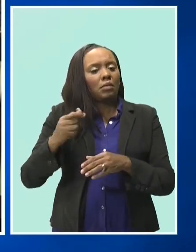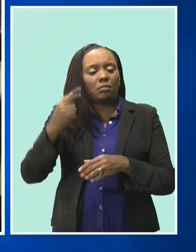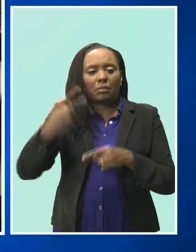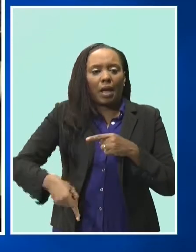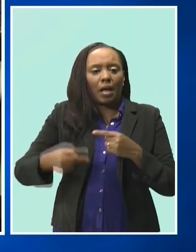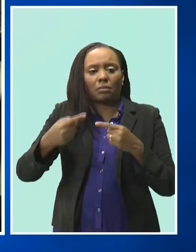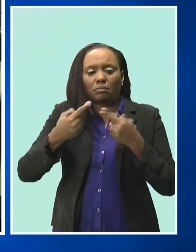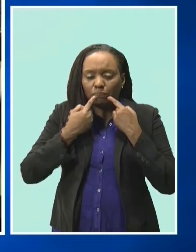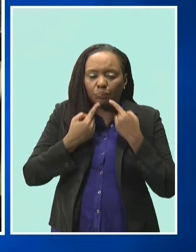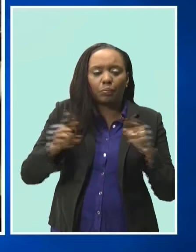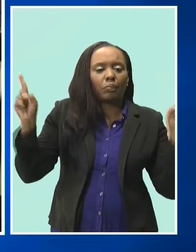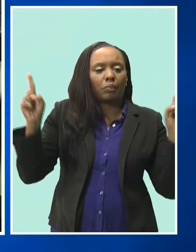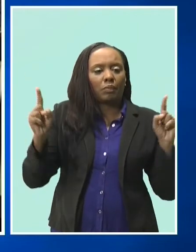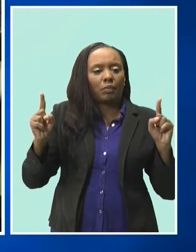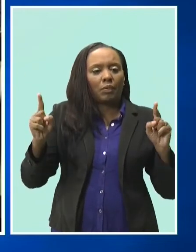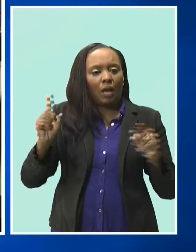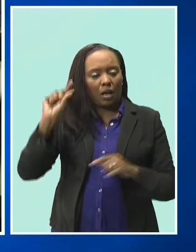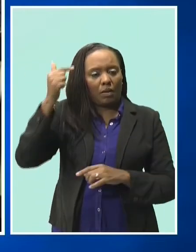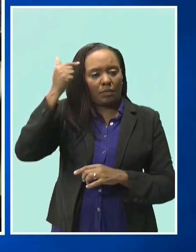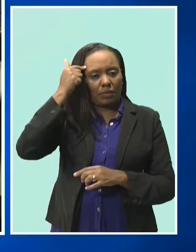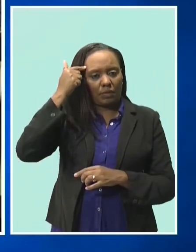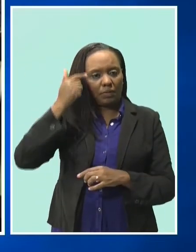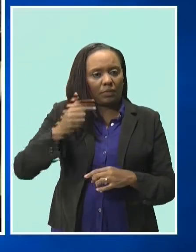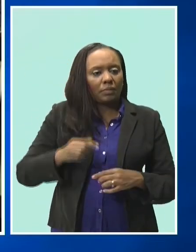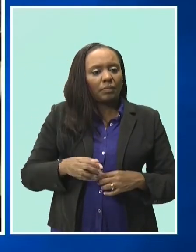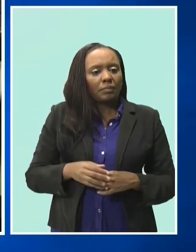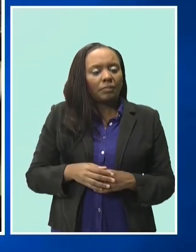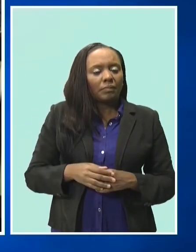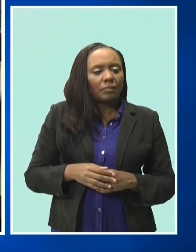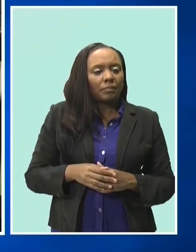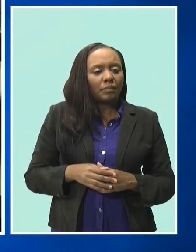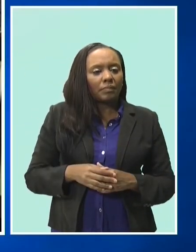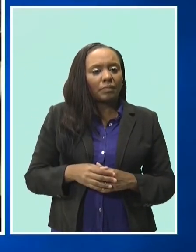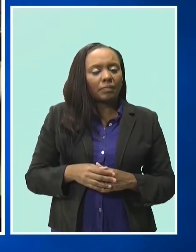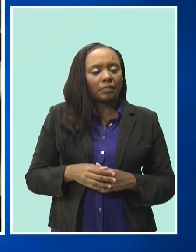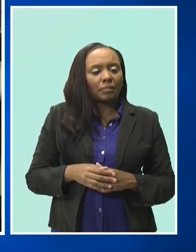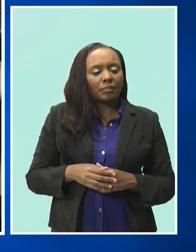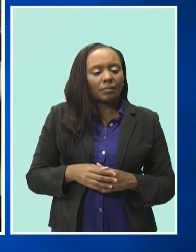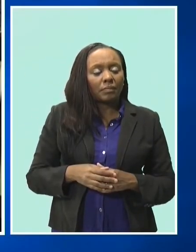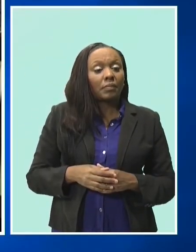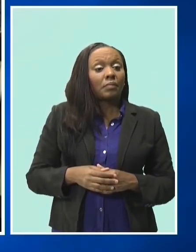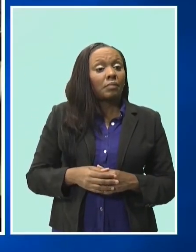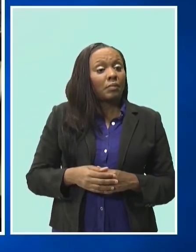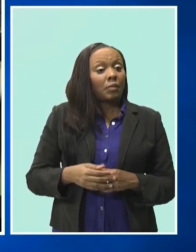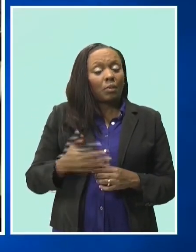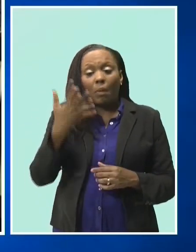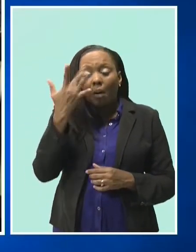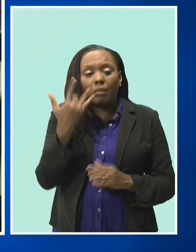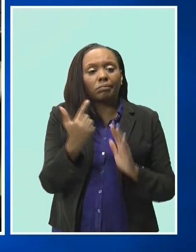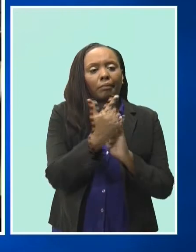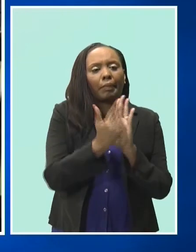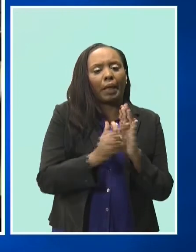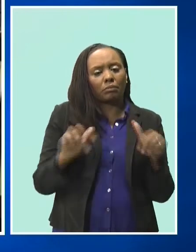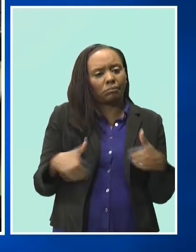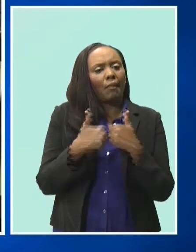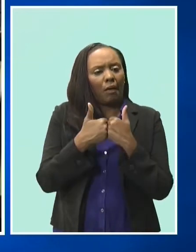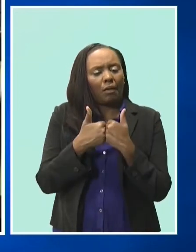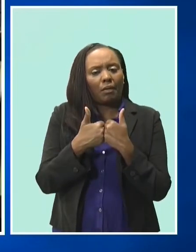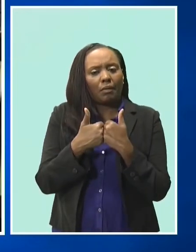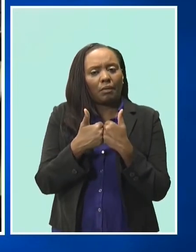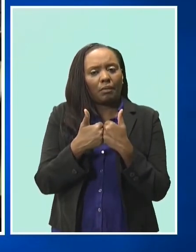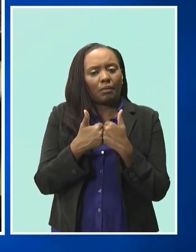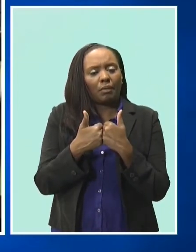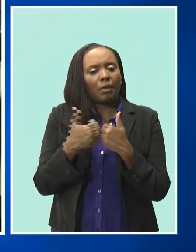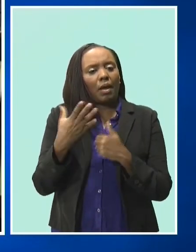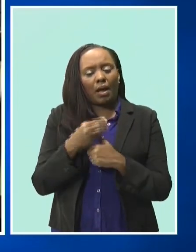results. That prolongation was occasioned by a delay owing to legal challenges in the Supreme Court of Judicature and the Court of